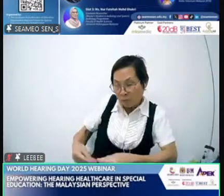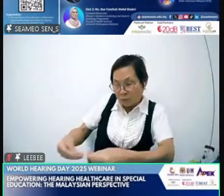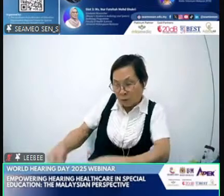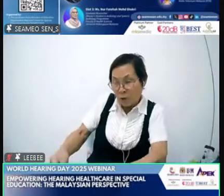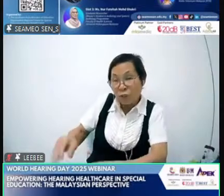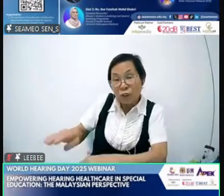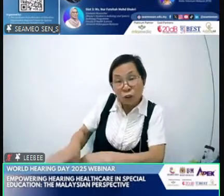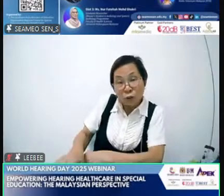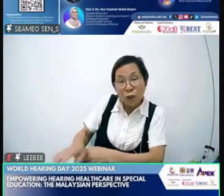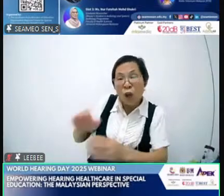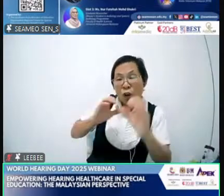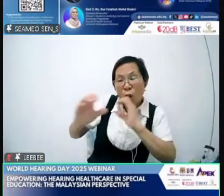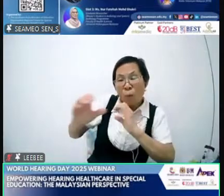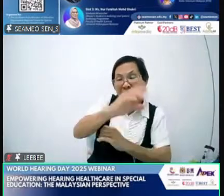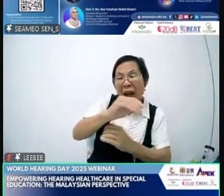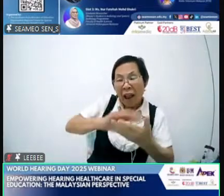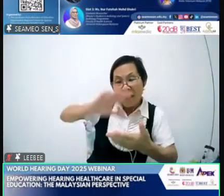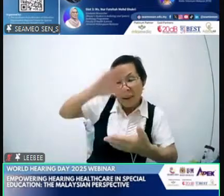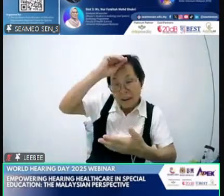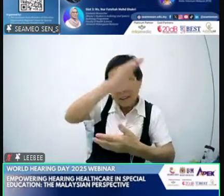communicate, learn, and thrive.